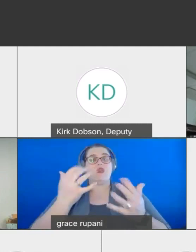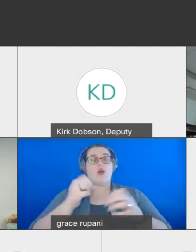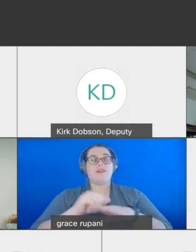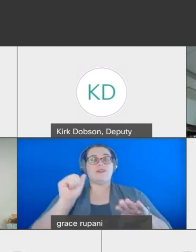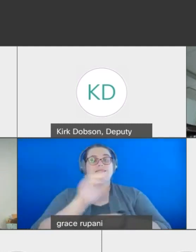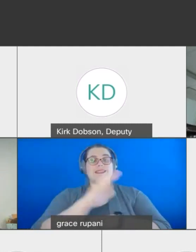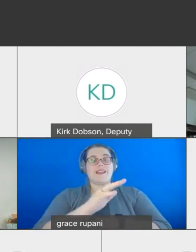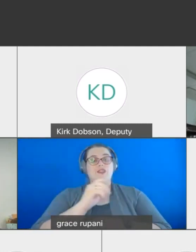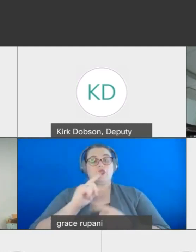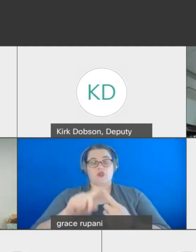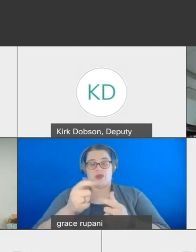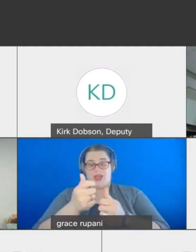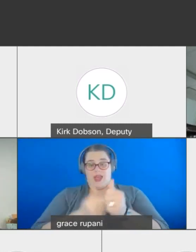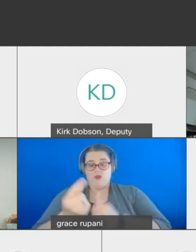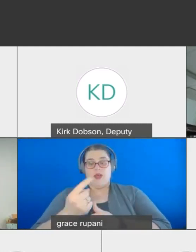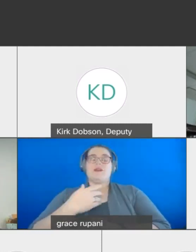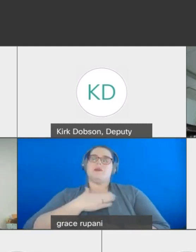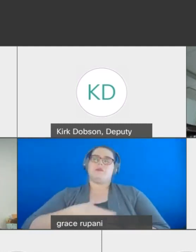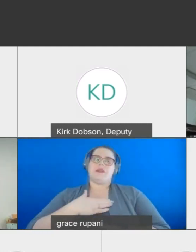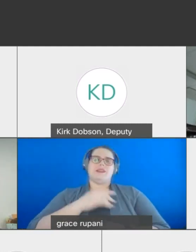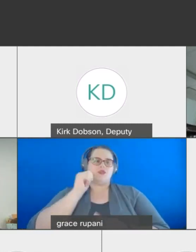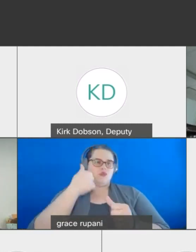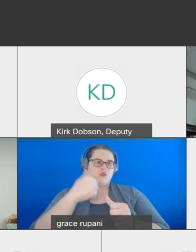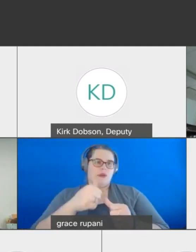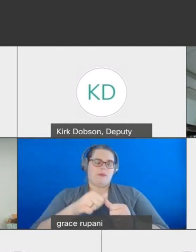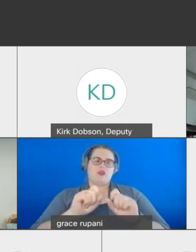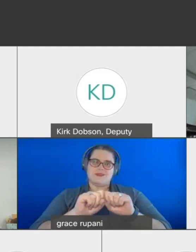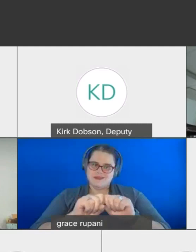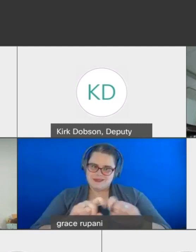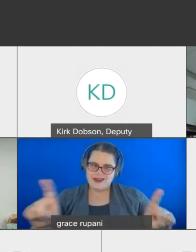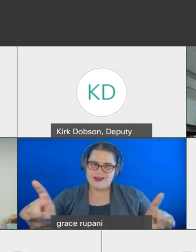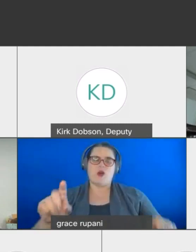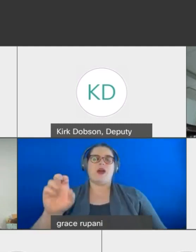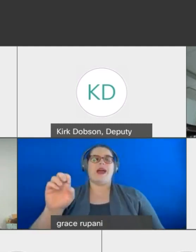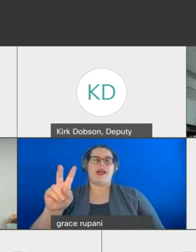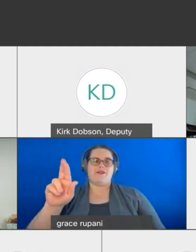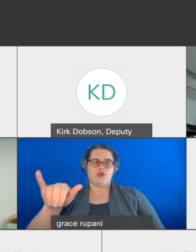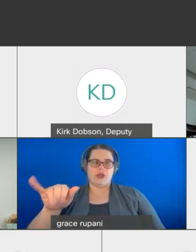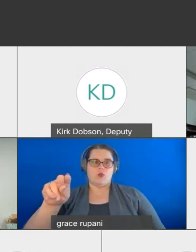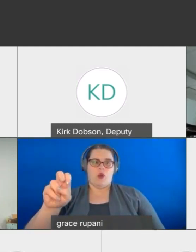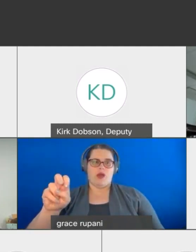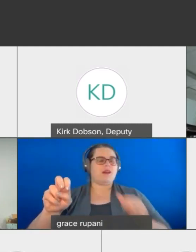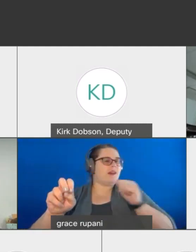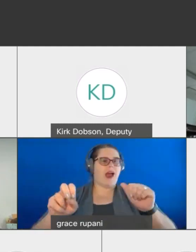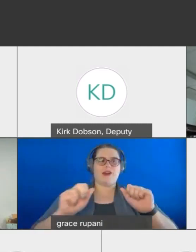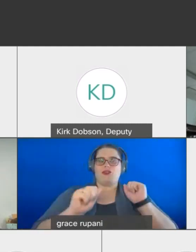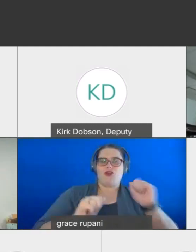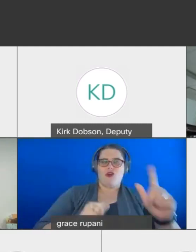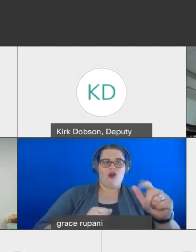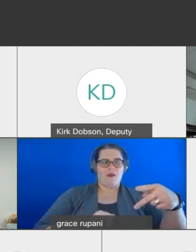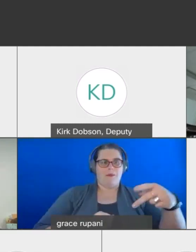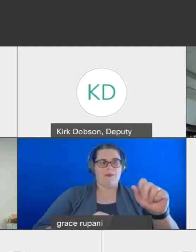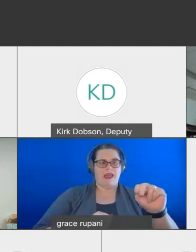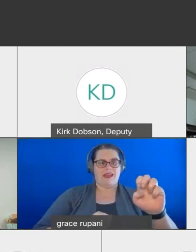everyone, because what defaults is often all panelists. So I'm just reminding people, Health